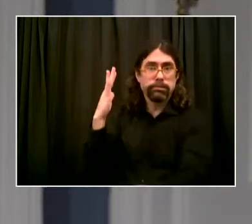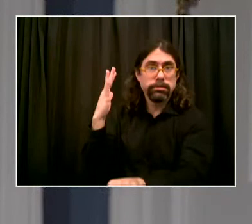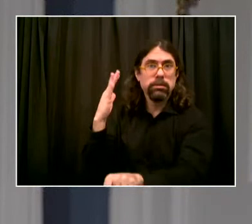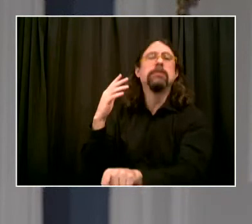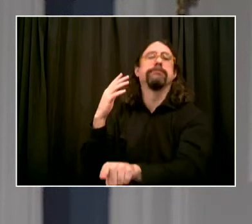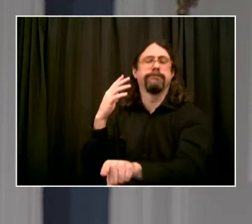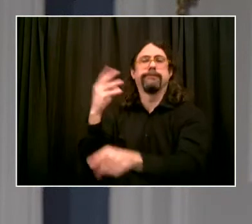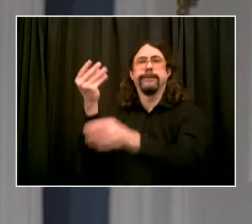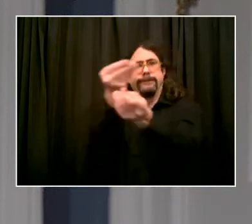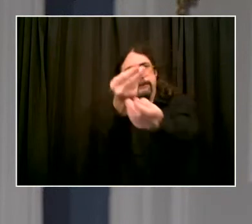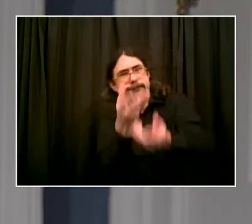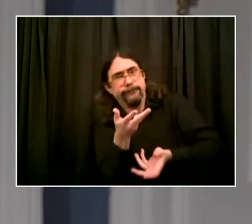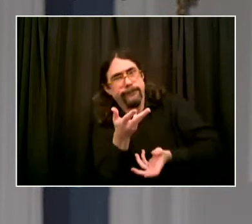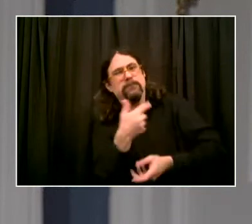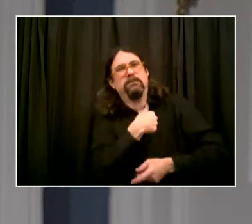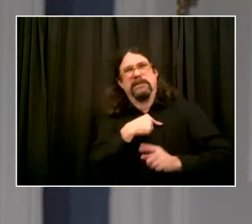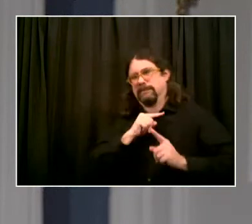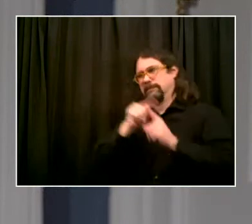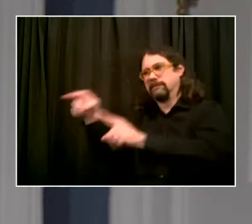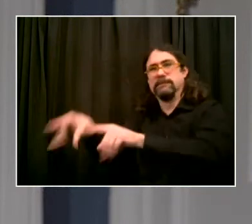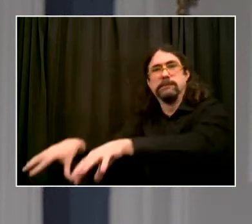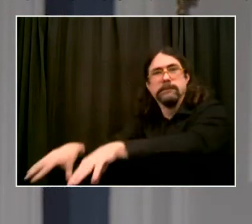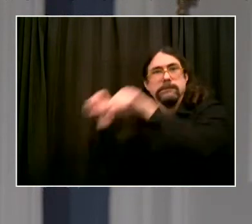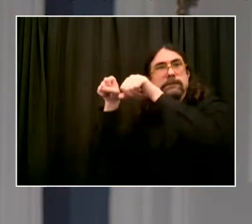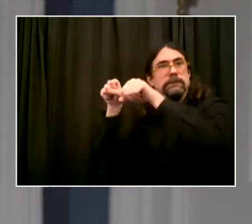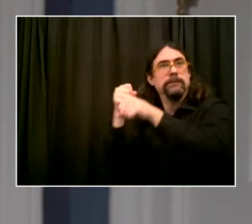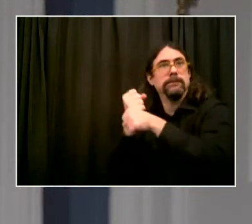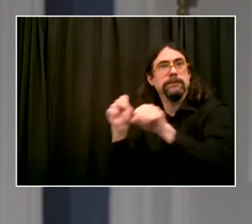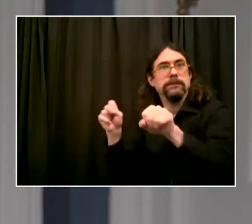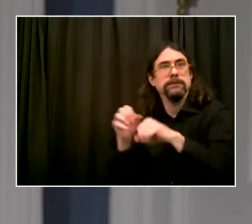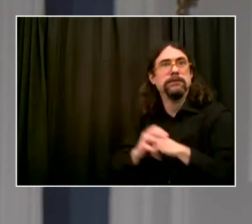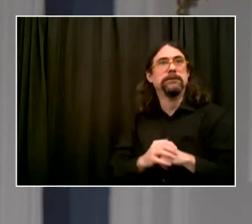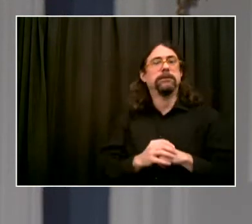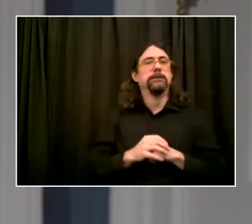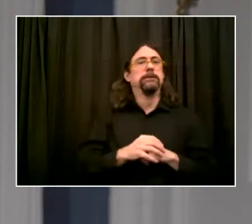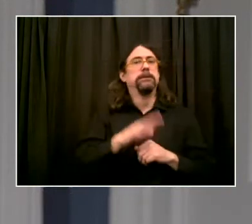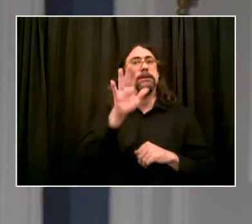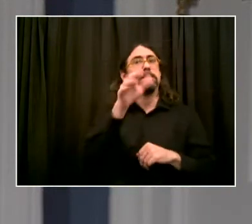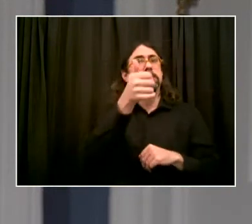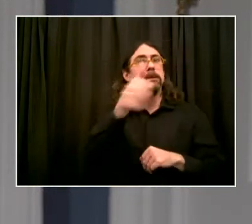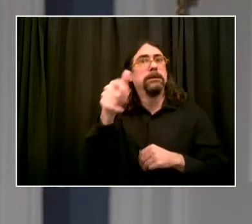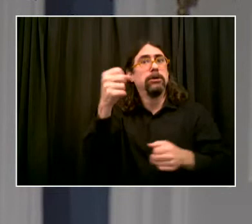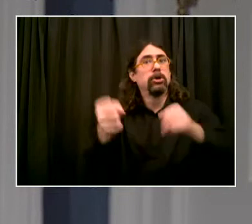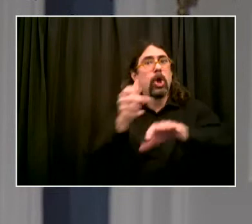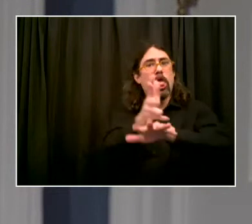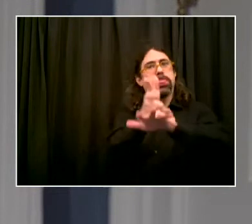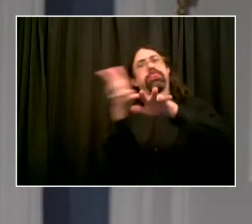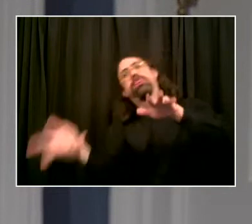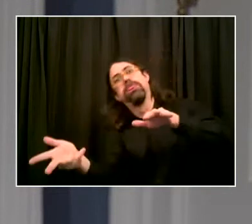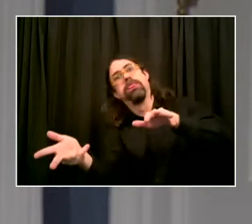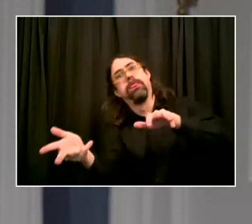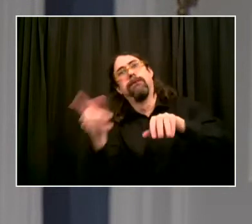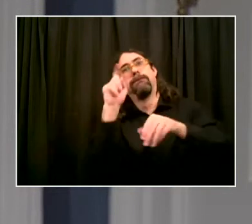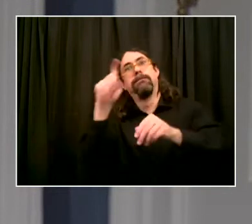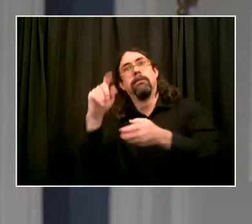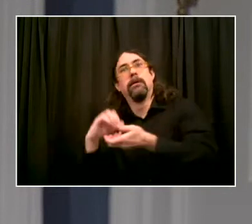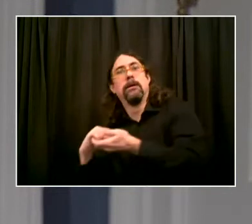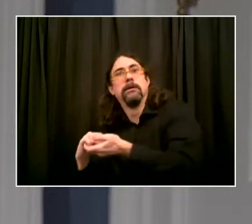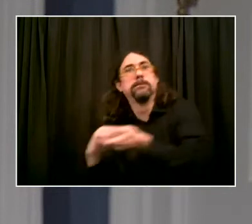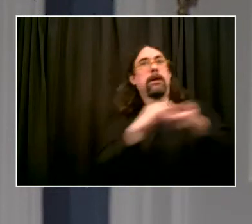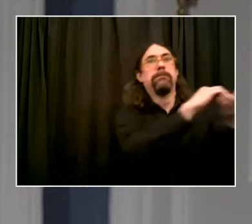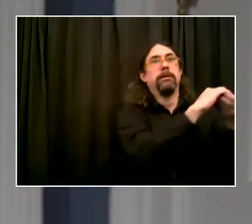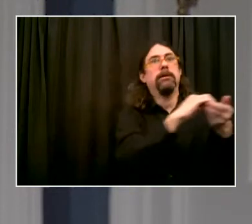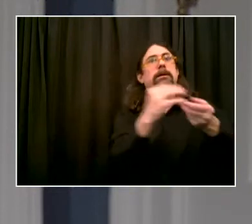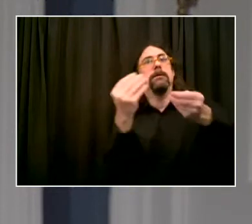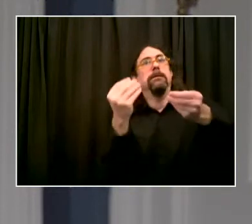any vehicles or debris blocking roads. And we're also going to have a number of tow trucks pre-positioned at some of those critical sites